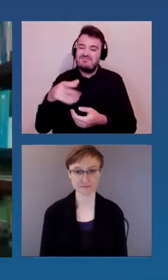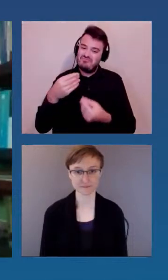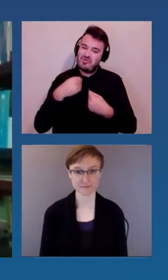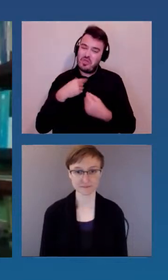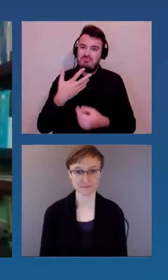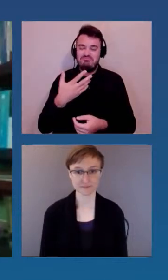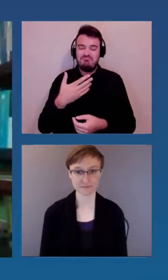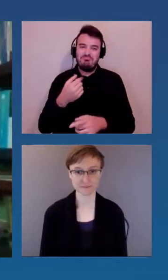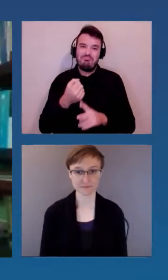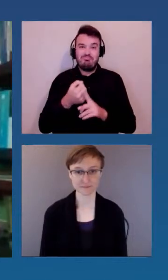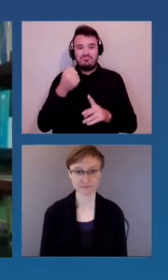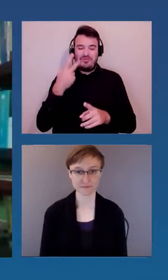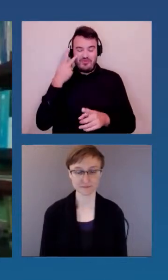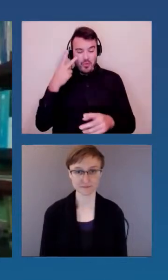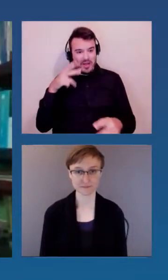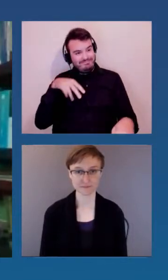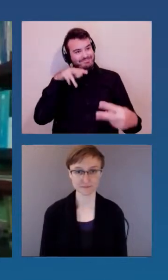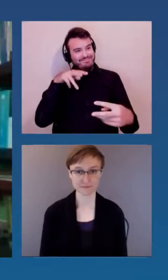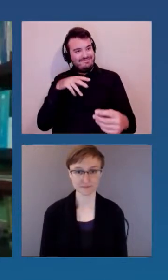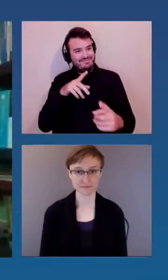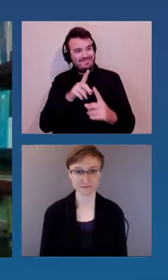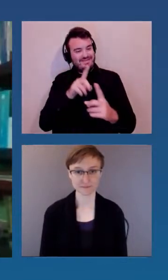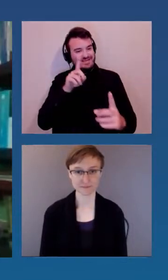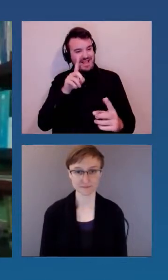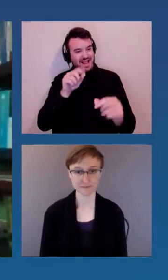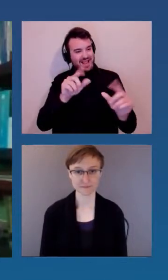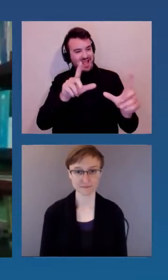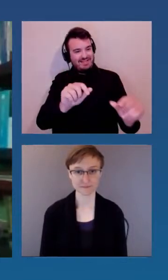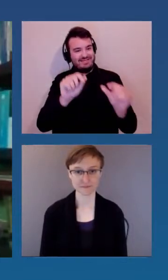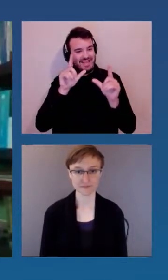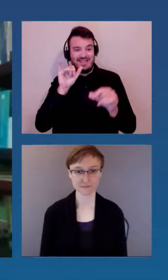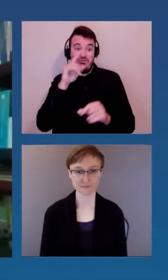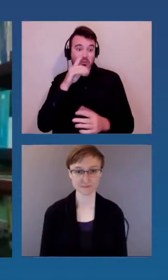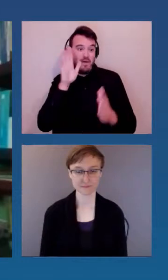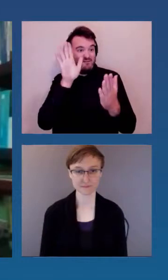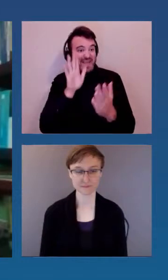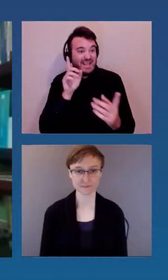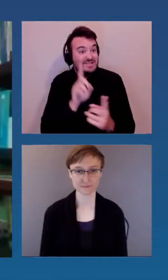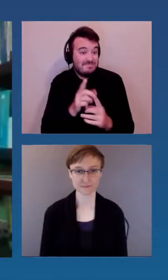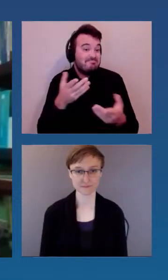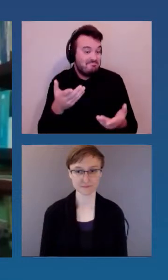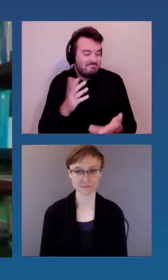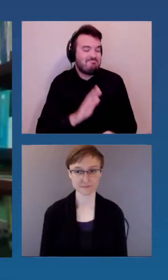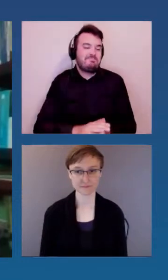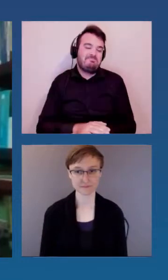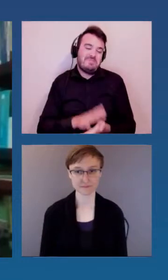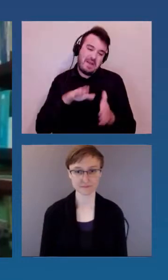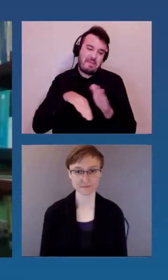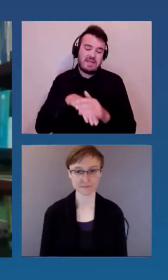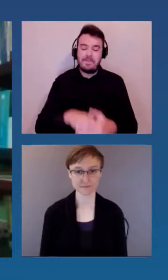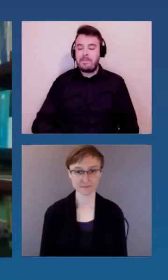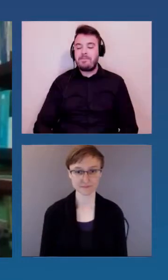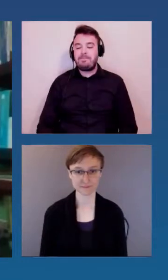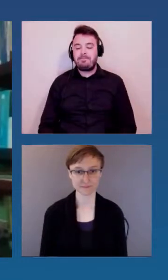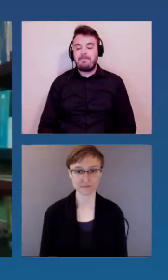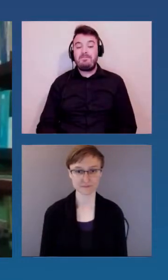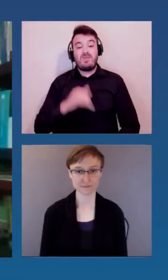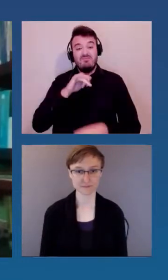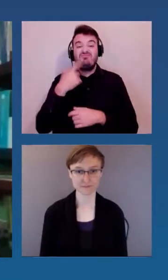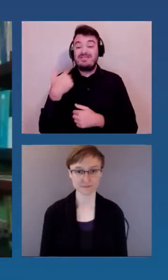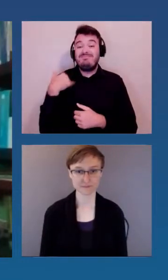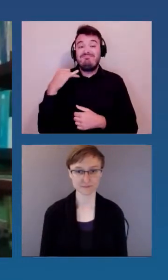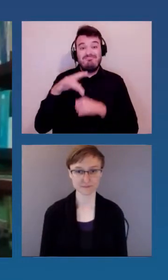parfait. Alors, je voudrais d'abord vous dire bonjour et commencer en remerciant Monsieur le maire Watson et